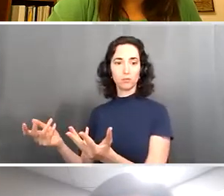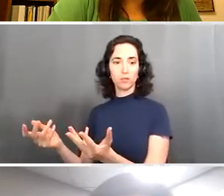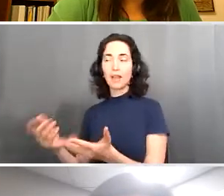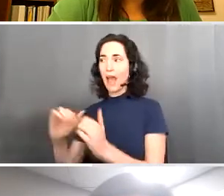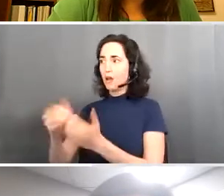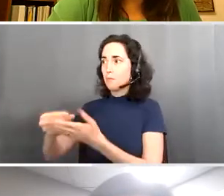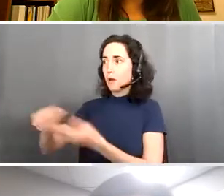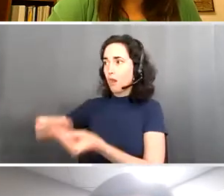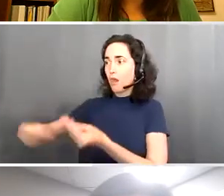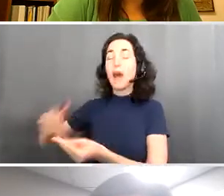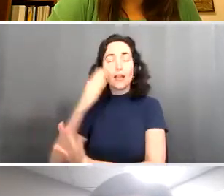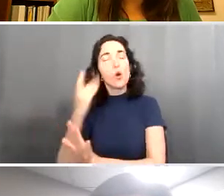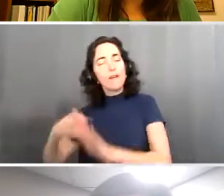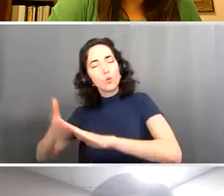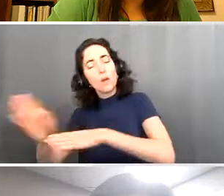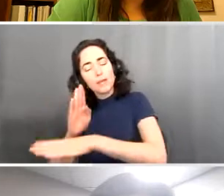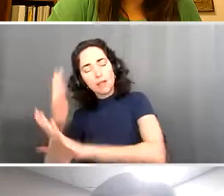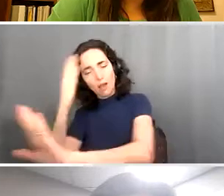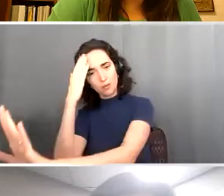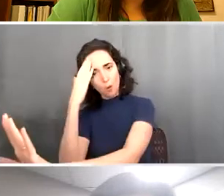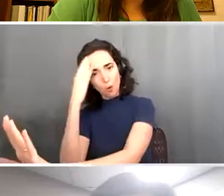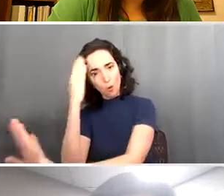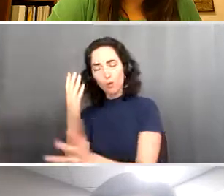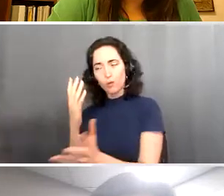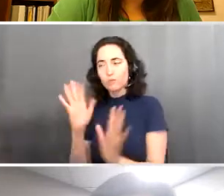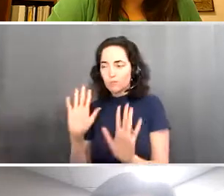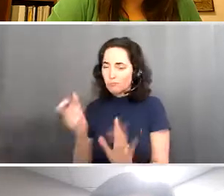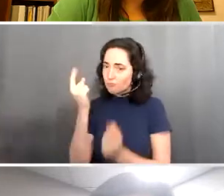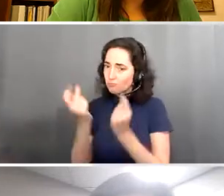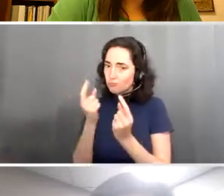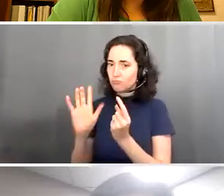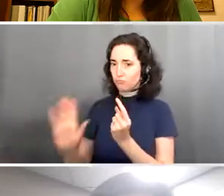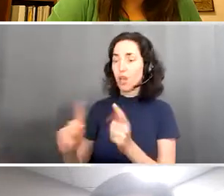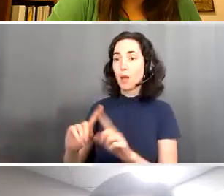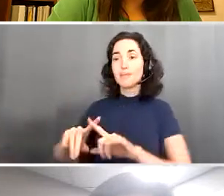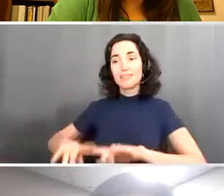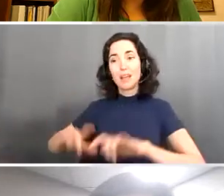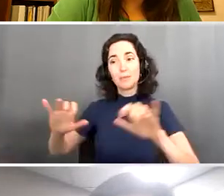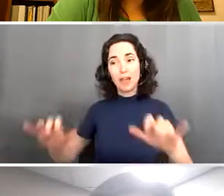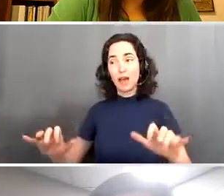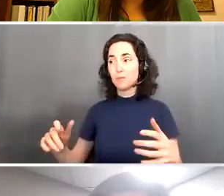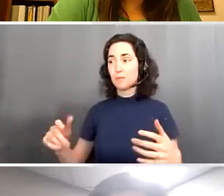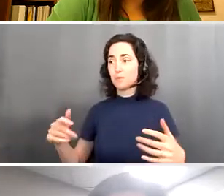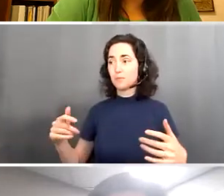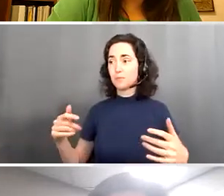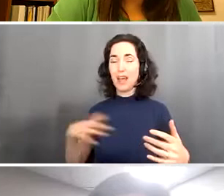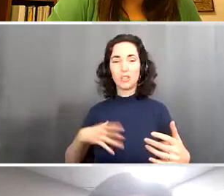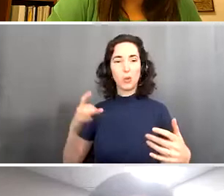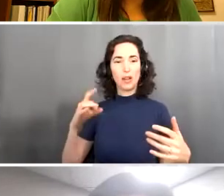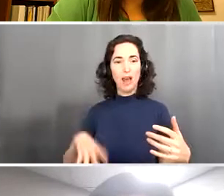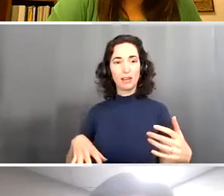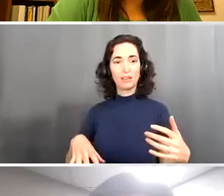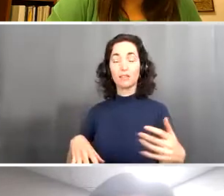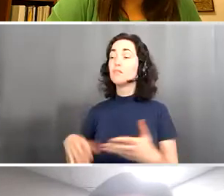I know they got to run a business. I'm not unaware of that, but at the same time, I don't like the fact that we have